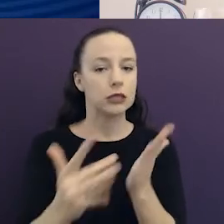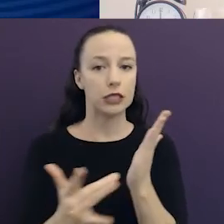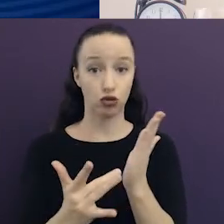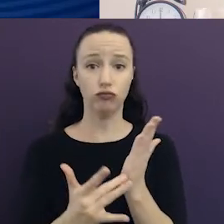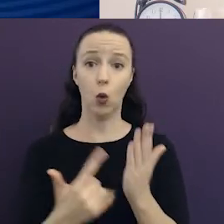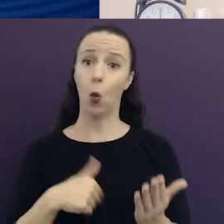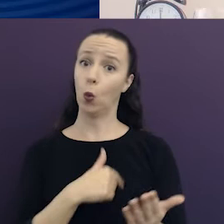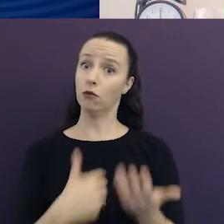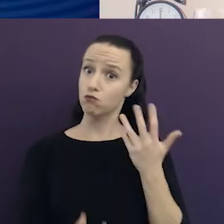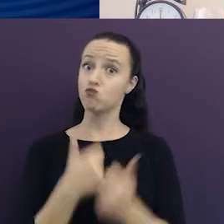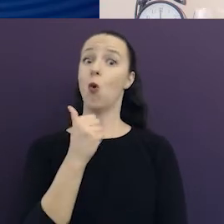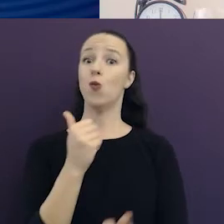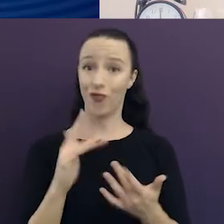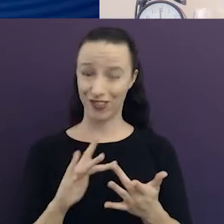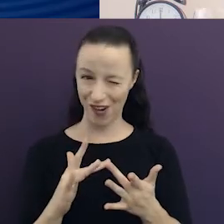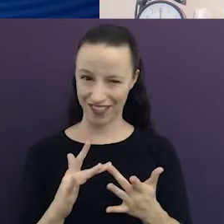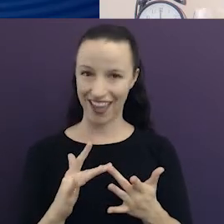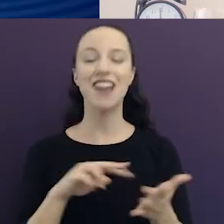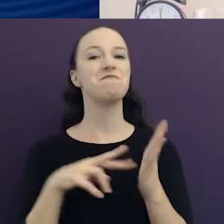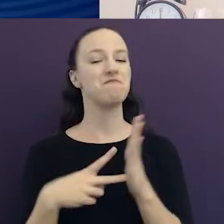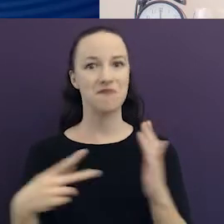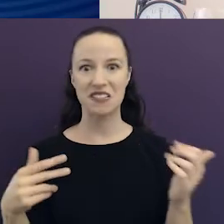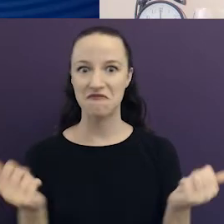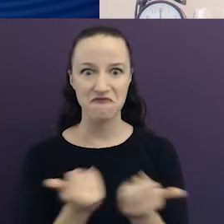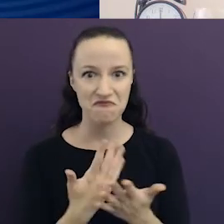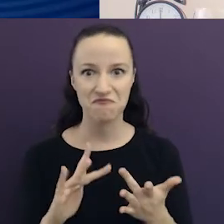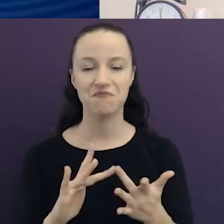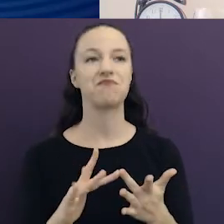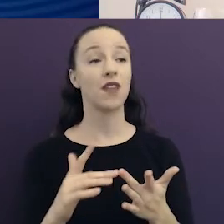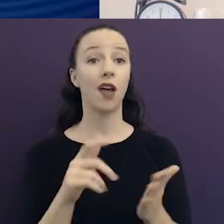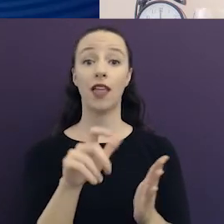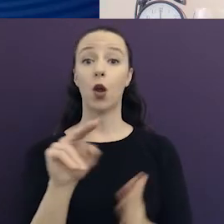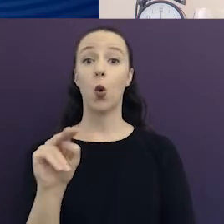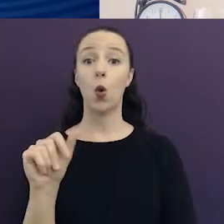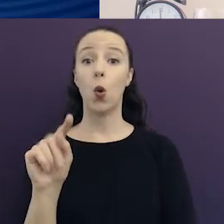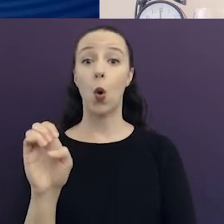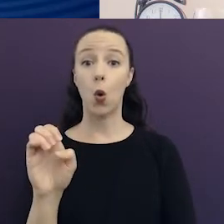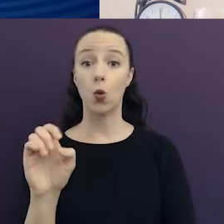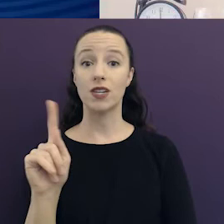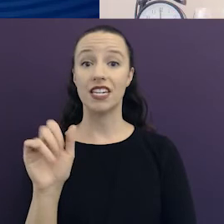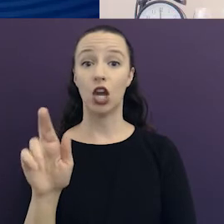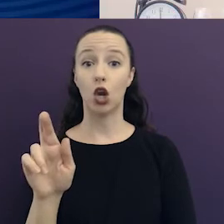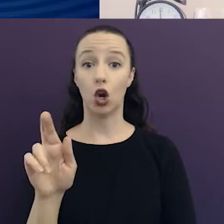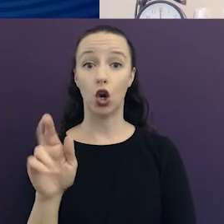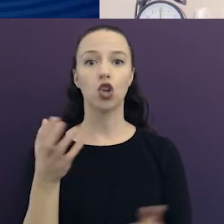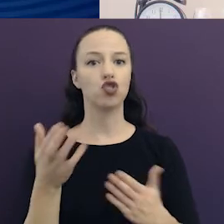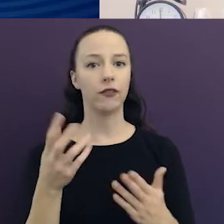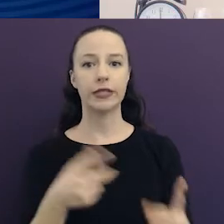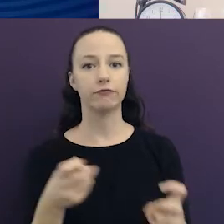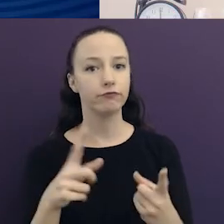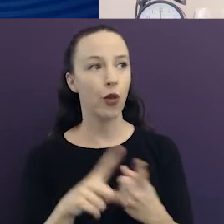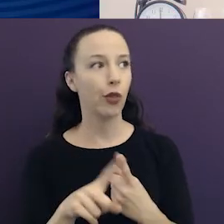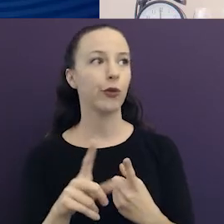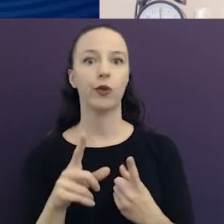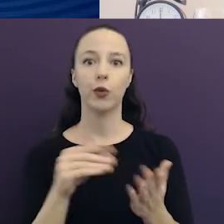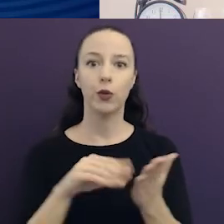technology. Since we are primarily online, we do everything online. We have note taker services that go through the